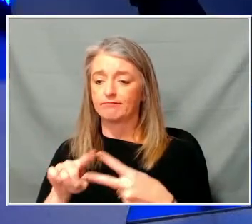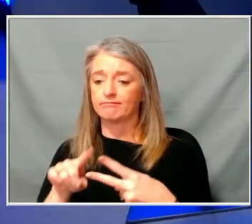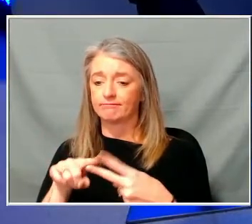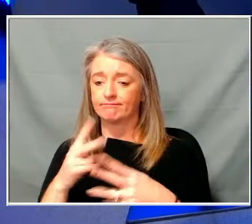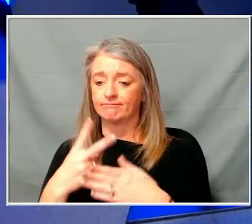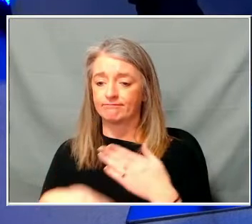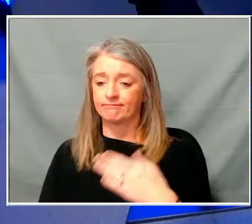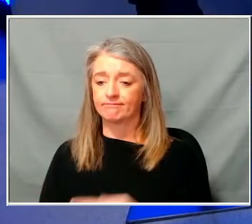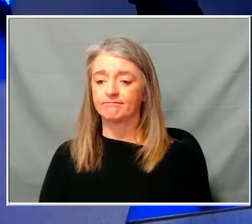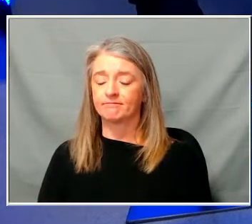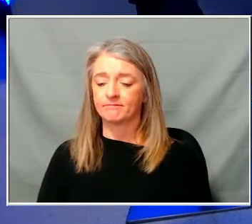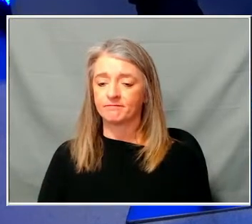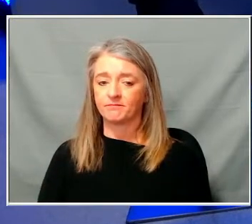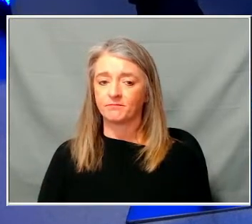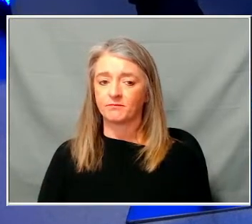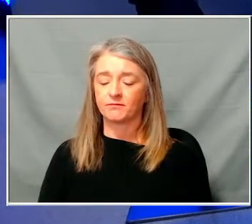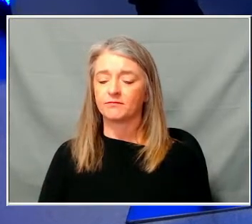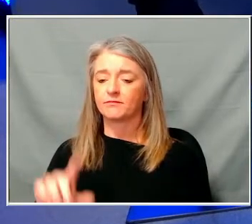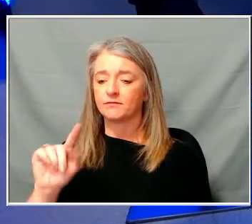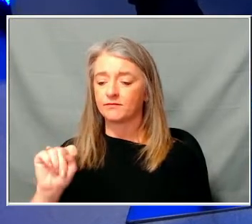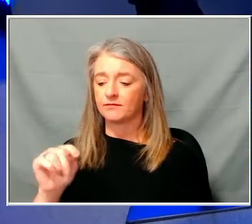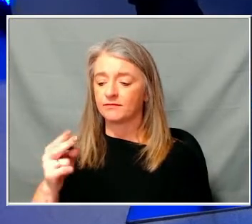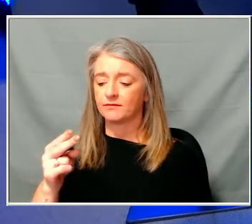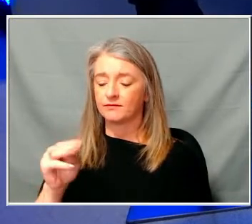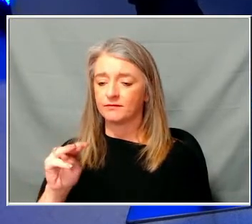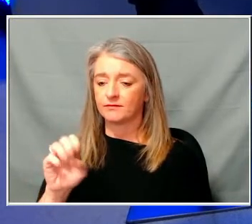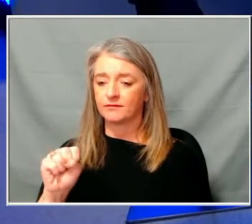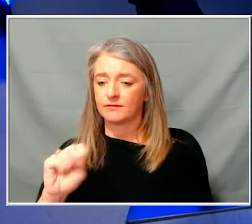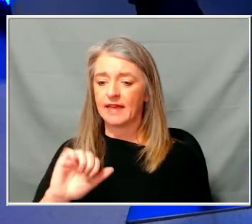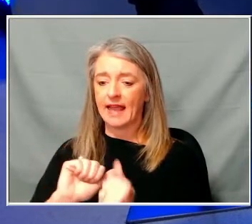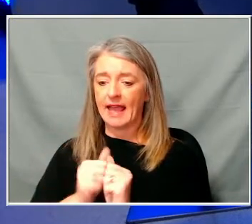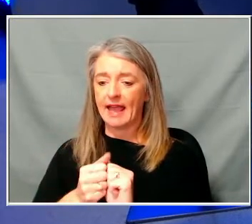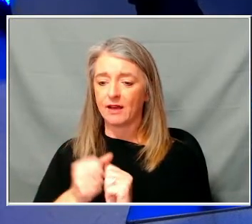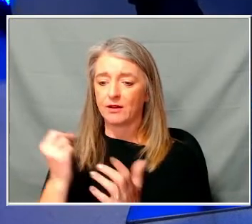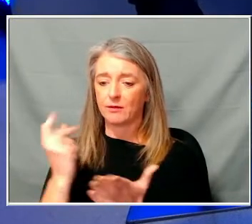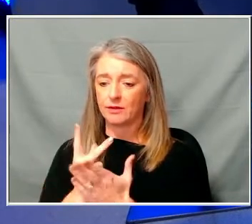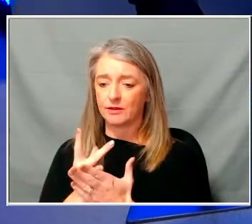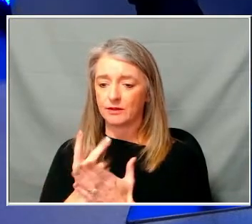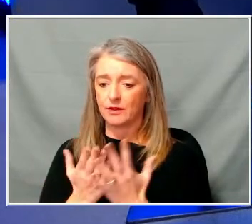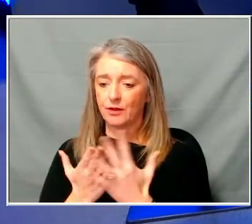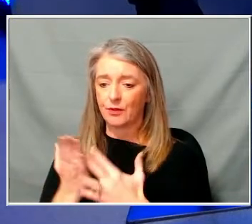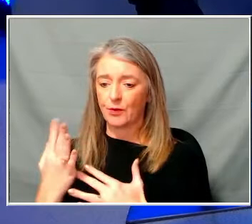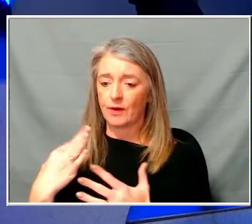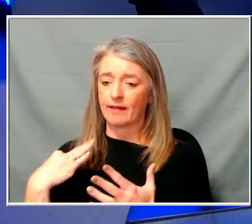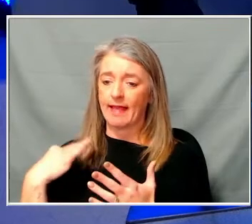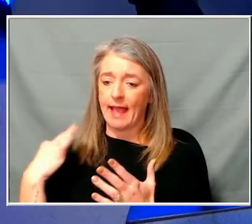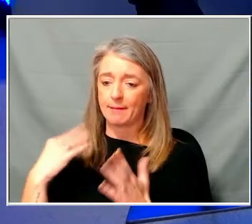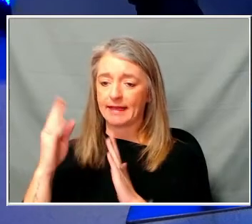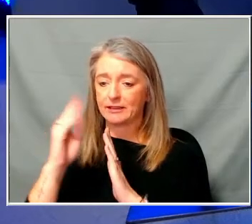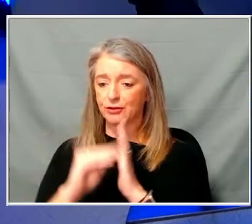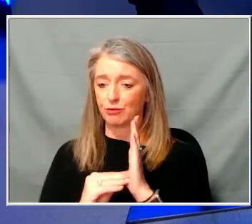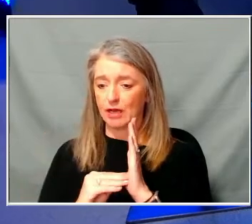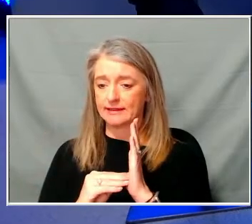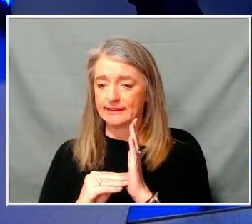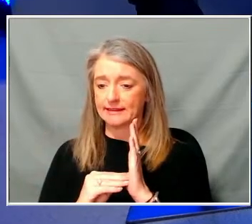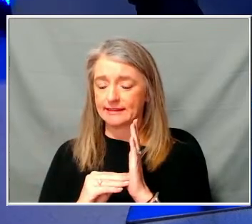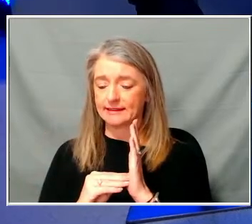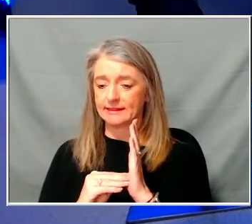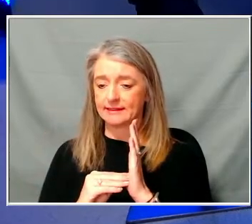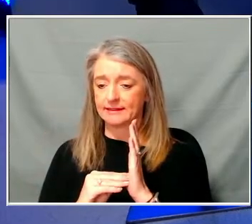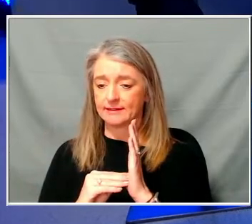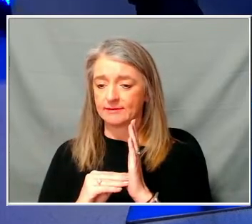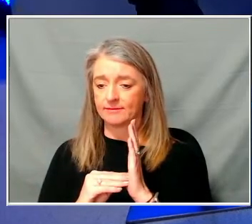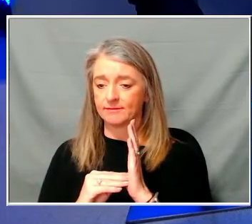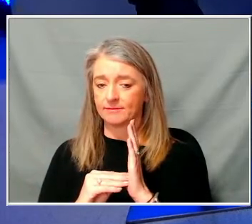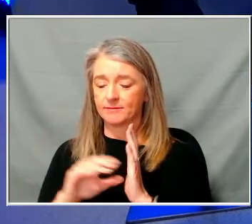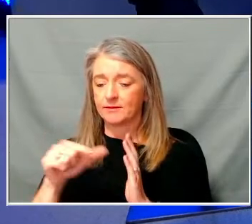So Thomas wants to know, how do you get approved to be a volunteer? You go through the application process. Again, we put that QR code up there that you can click on and find the link and